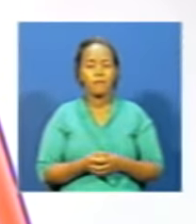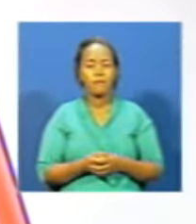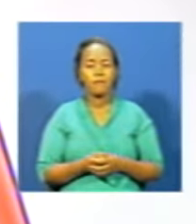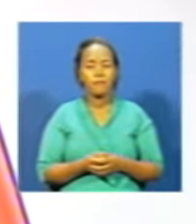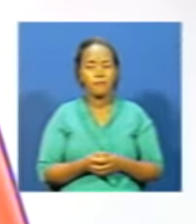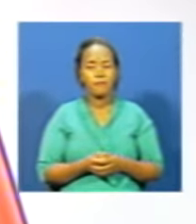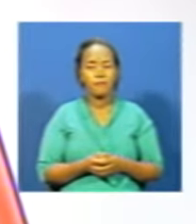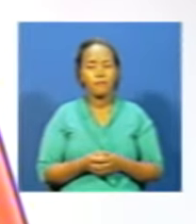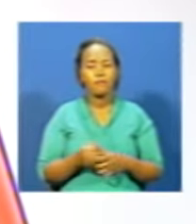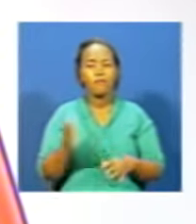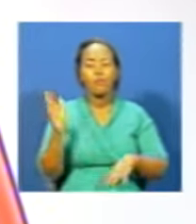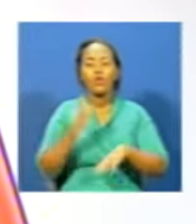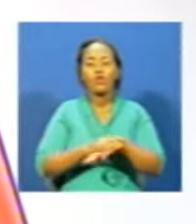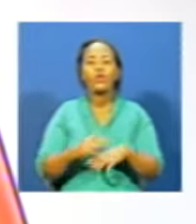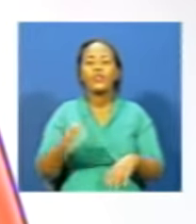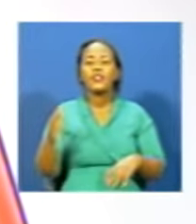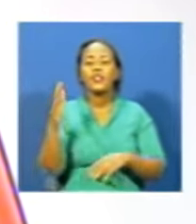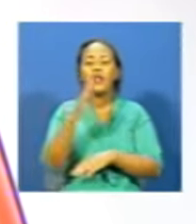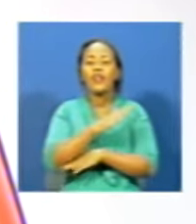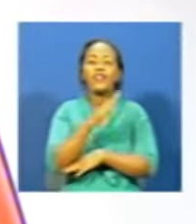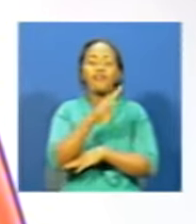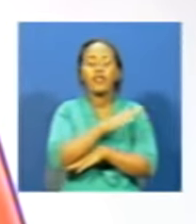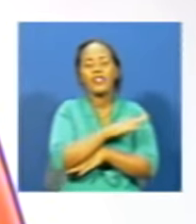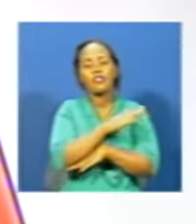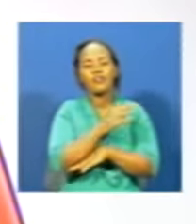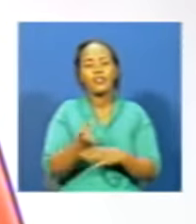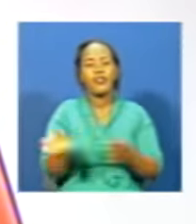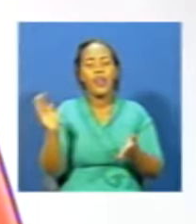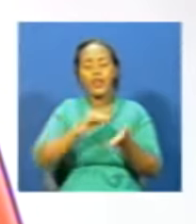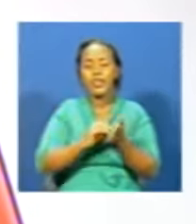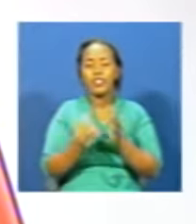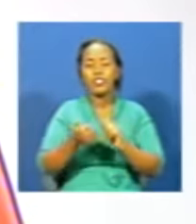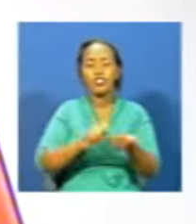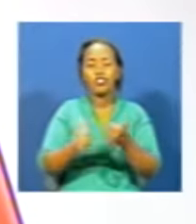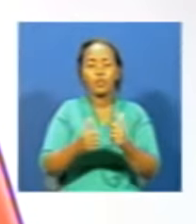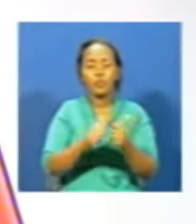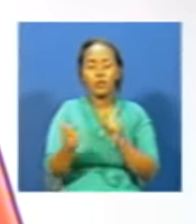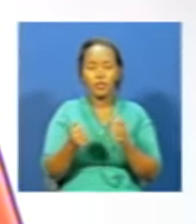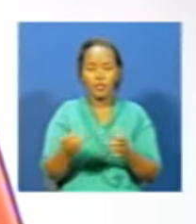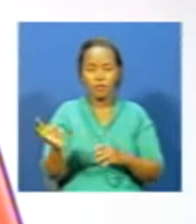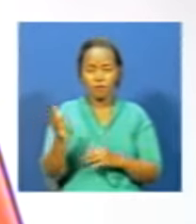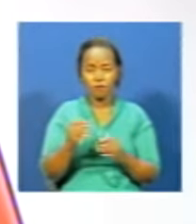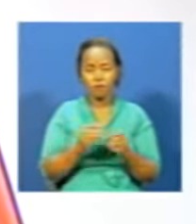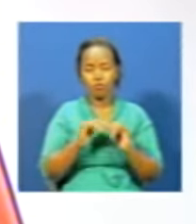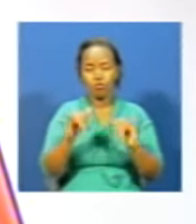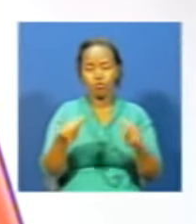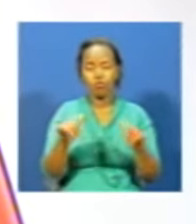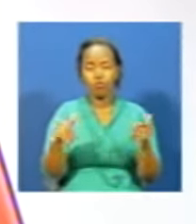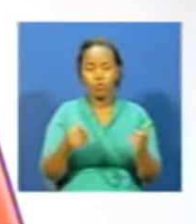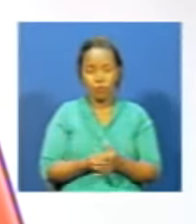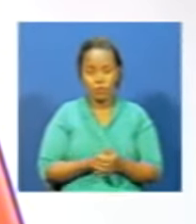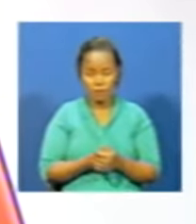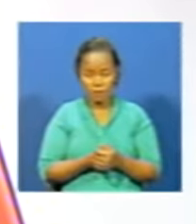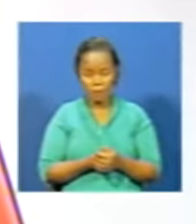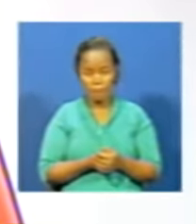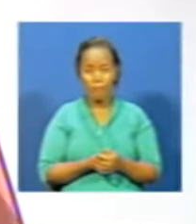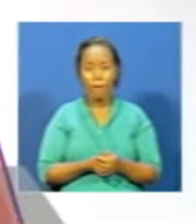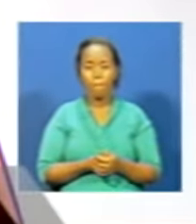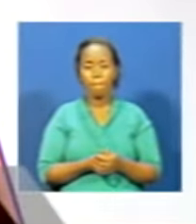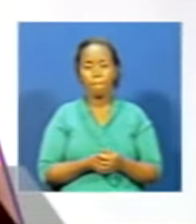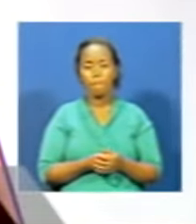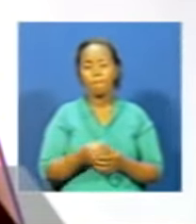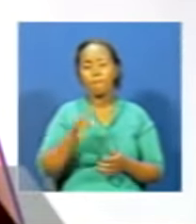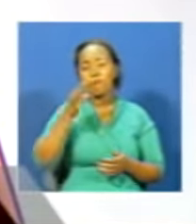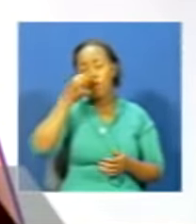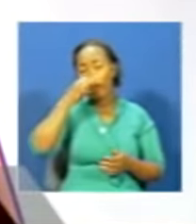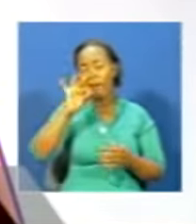Oh, good evening once again. My name is Richard Munga with today's sports. Now, reigning World Rally Champion Sebastien Ogier of France